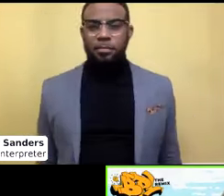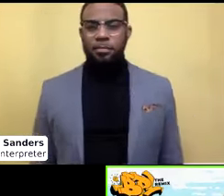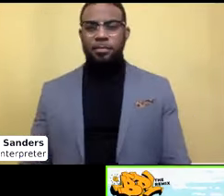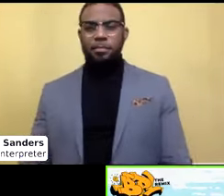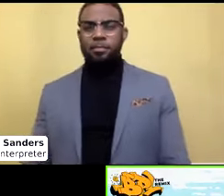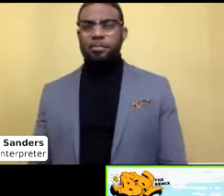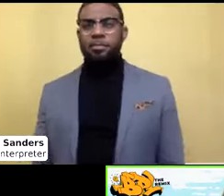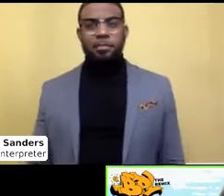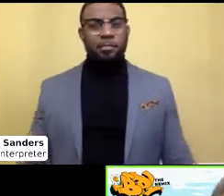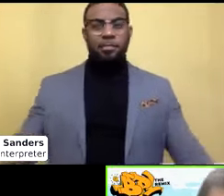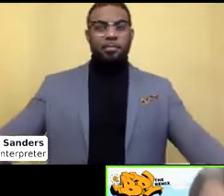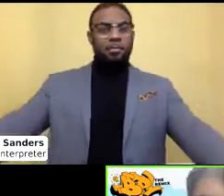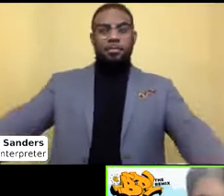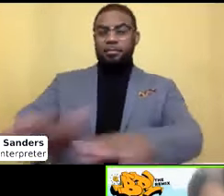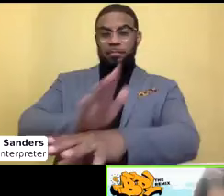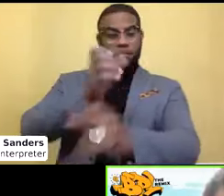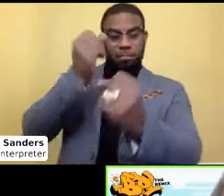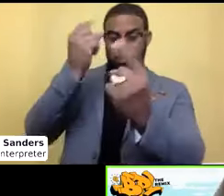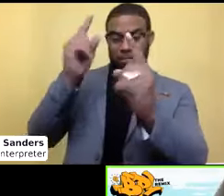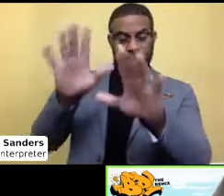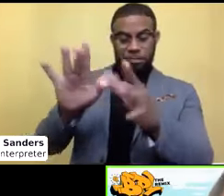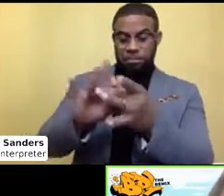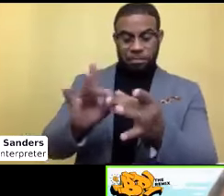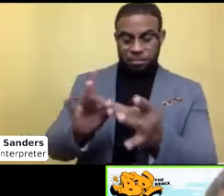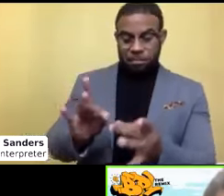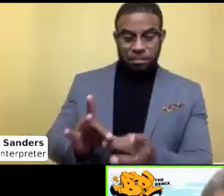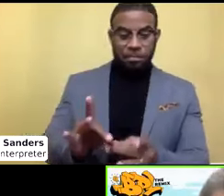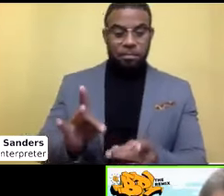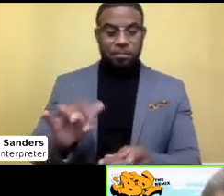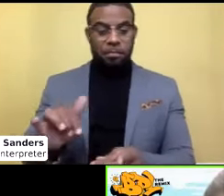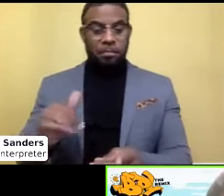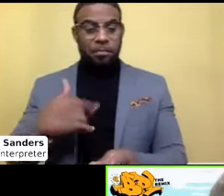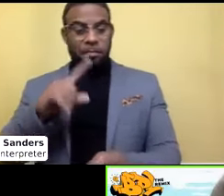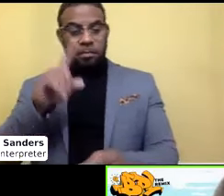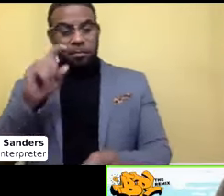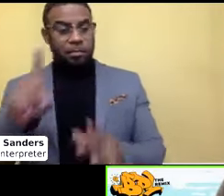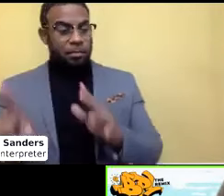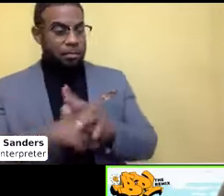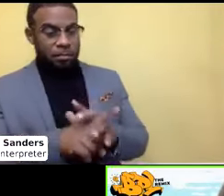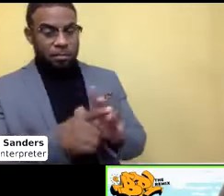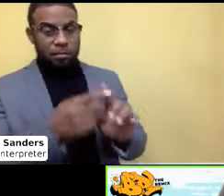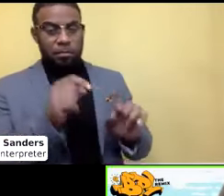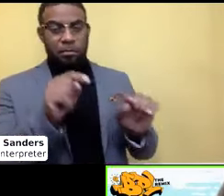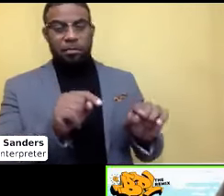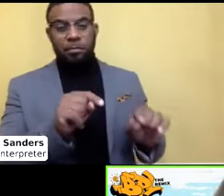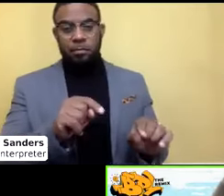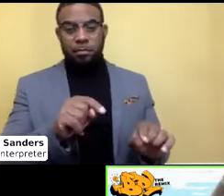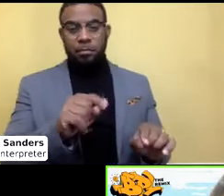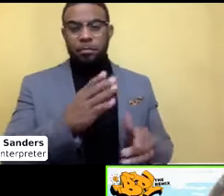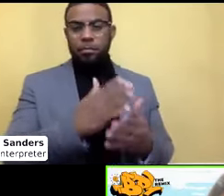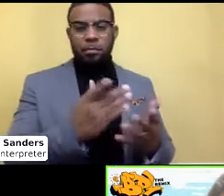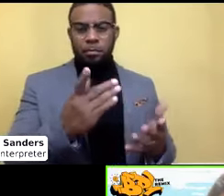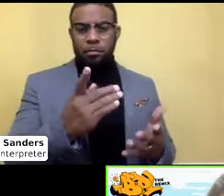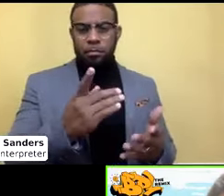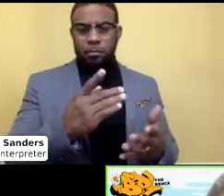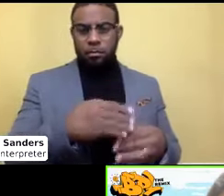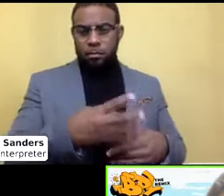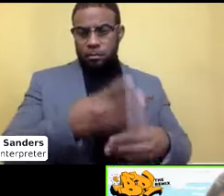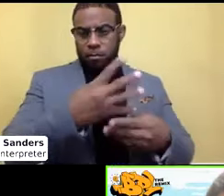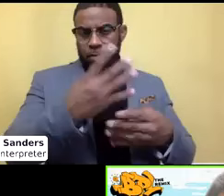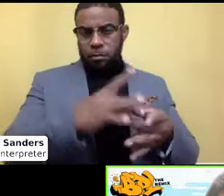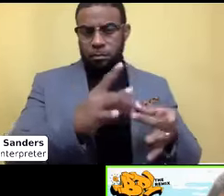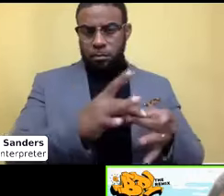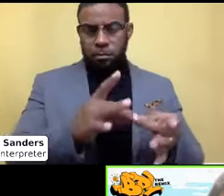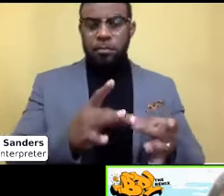I completely get it, what you're saying. And we had a question that came in from someone in the